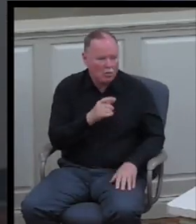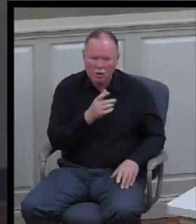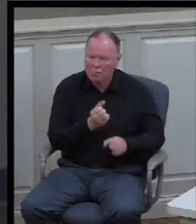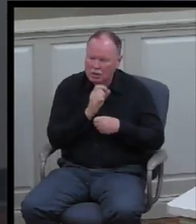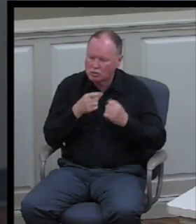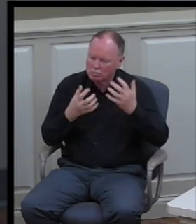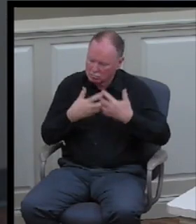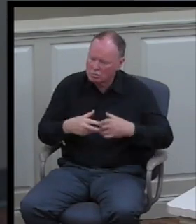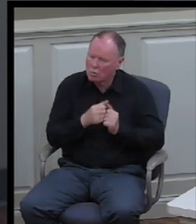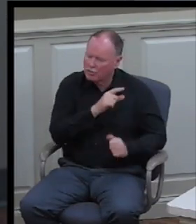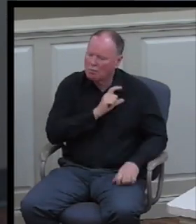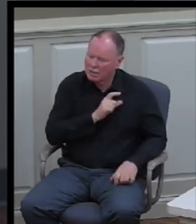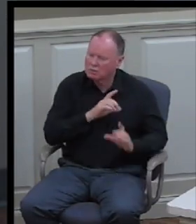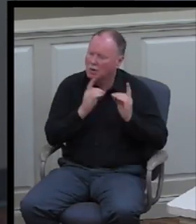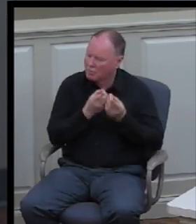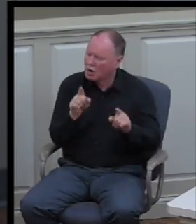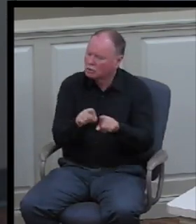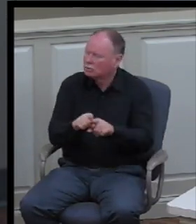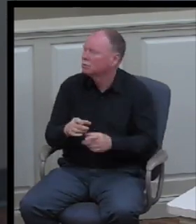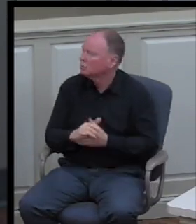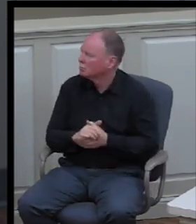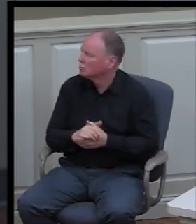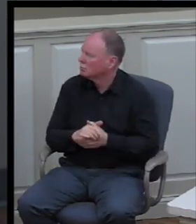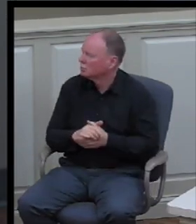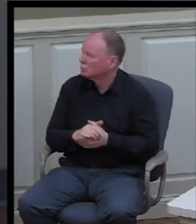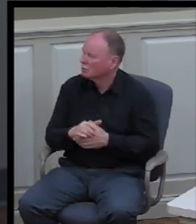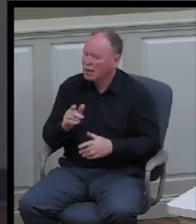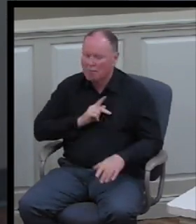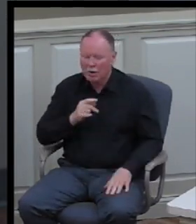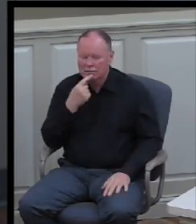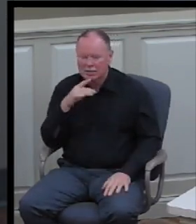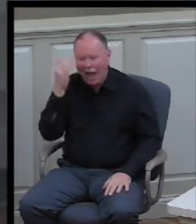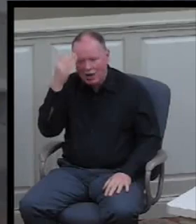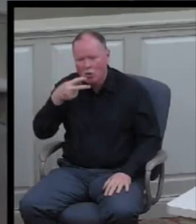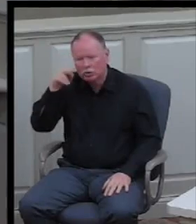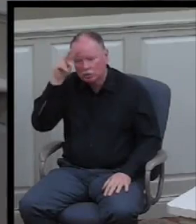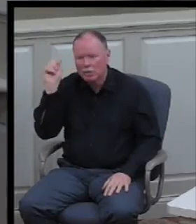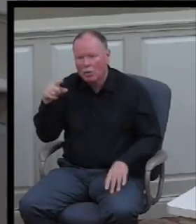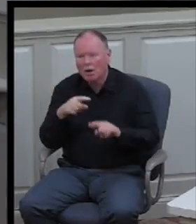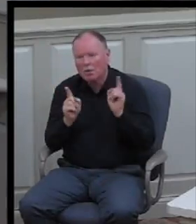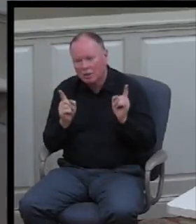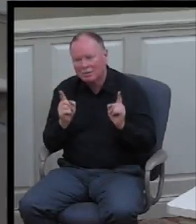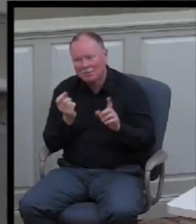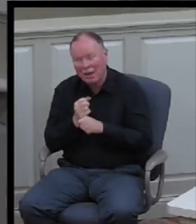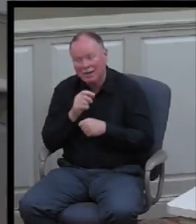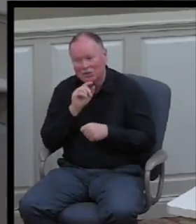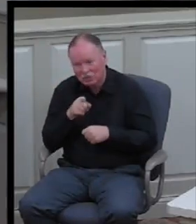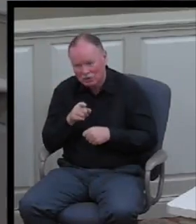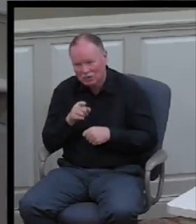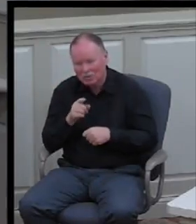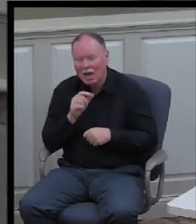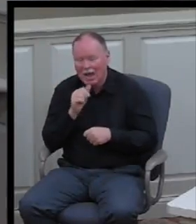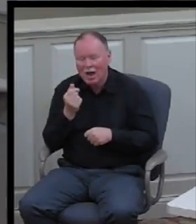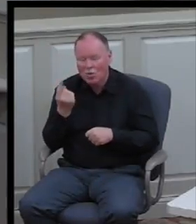them too. okay. Now, I know this is a stupid question, but I'm going to make sure that not only